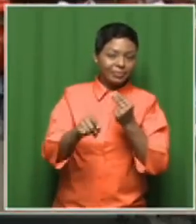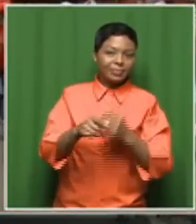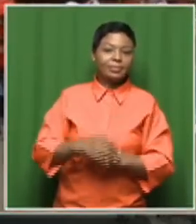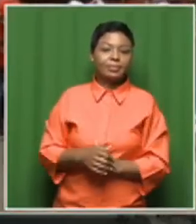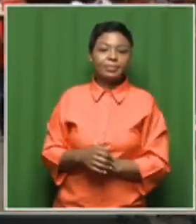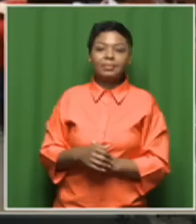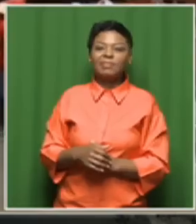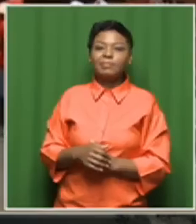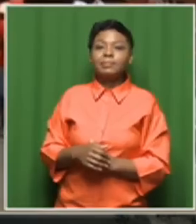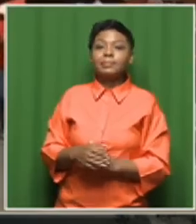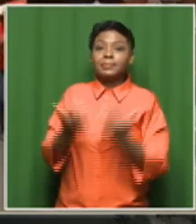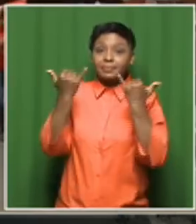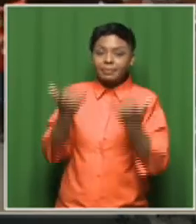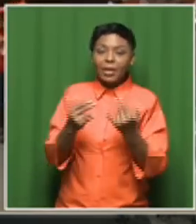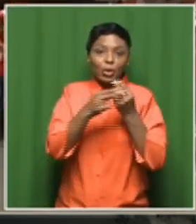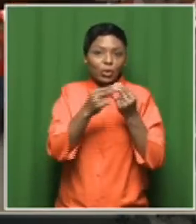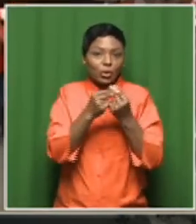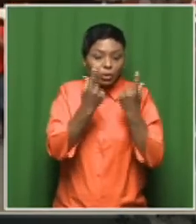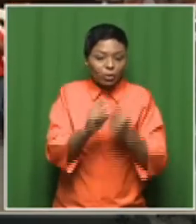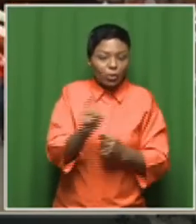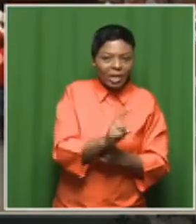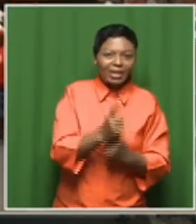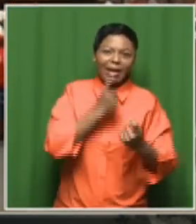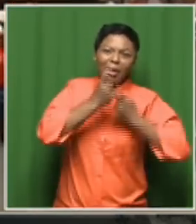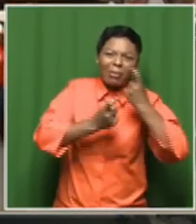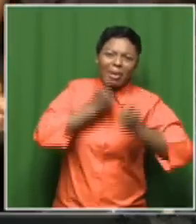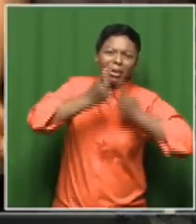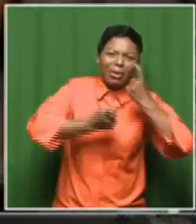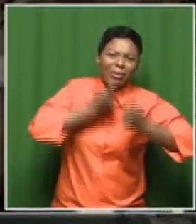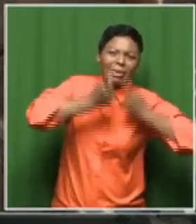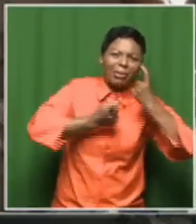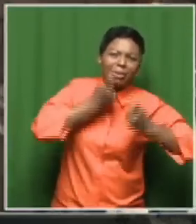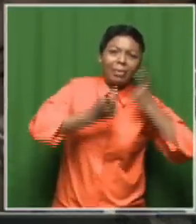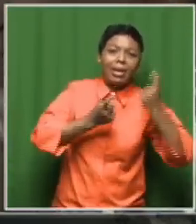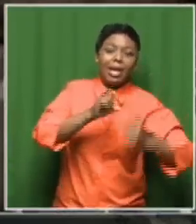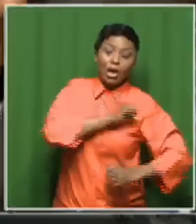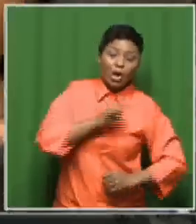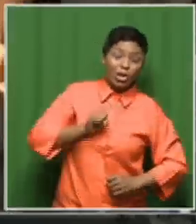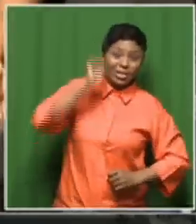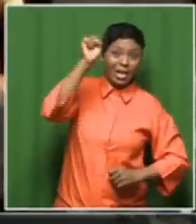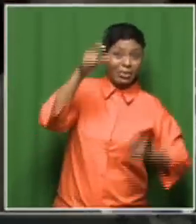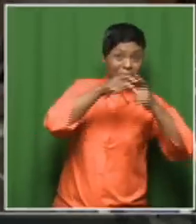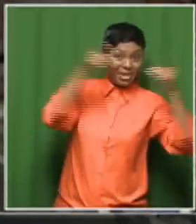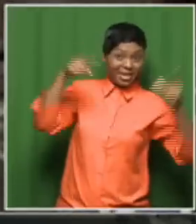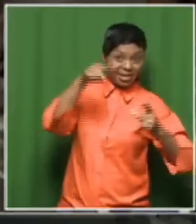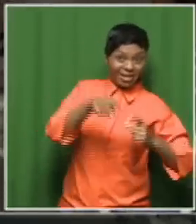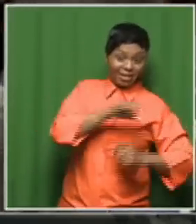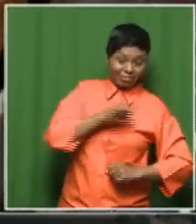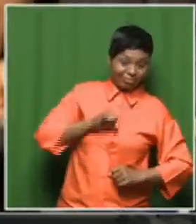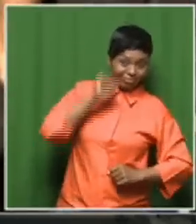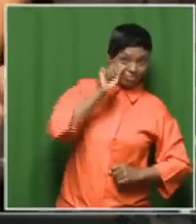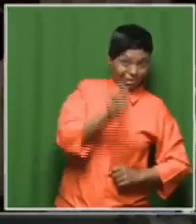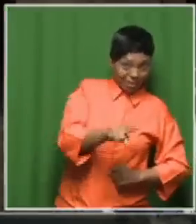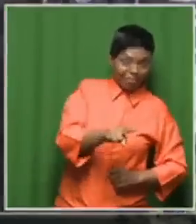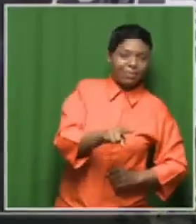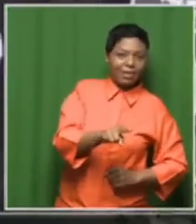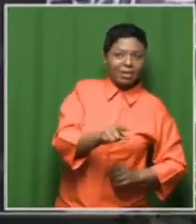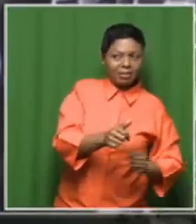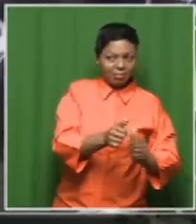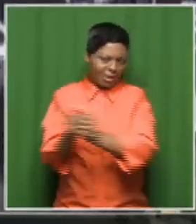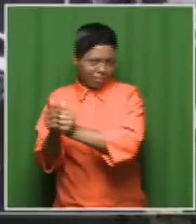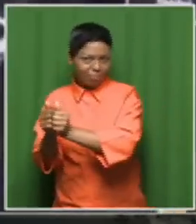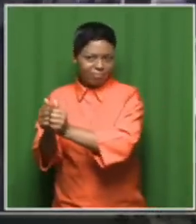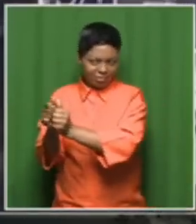head. What did the unions do? The unions complained, but COSATU, the major union, stayed within the